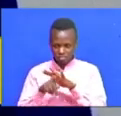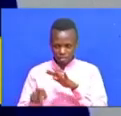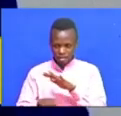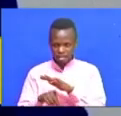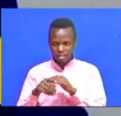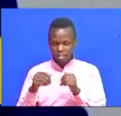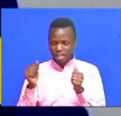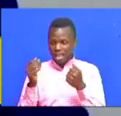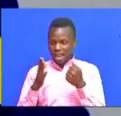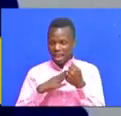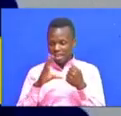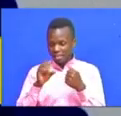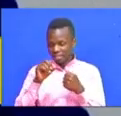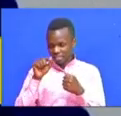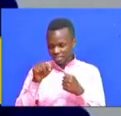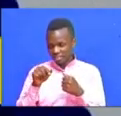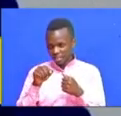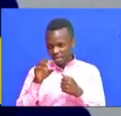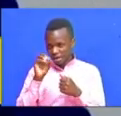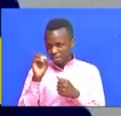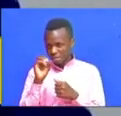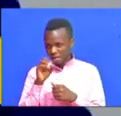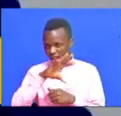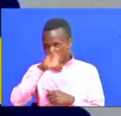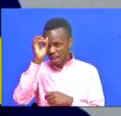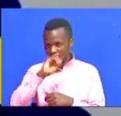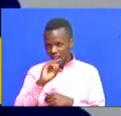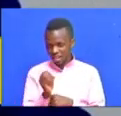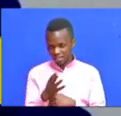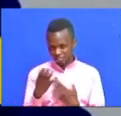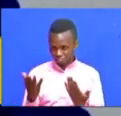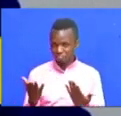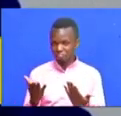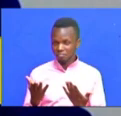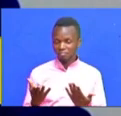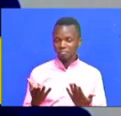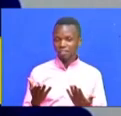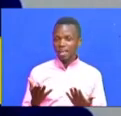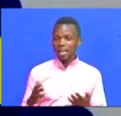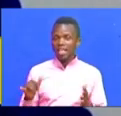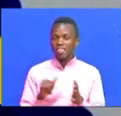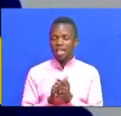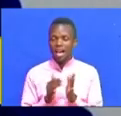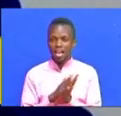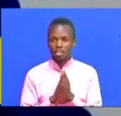secondary is at 95% retention rates. So this has some impact, but